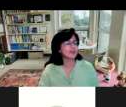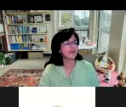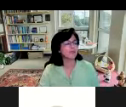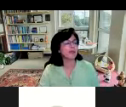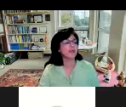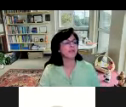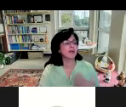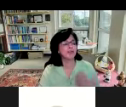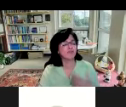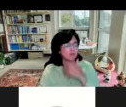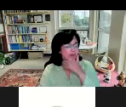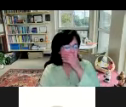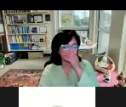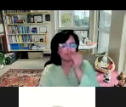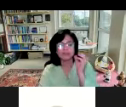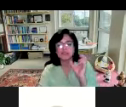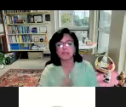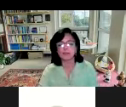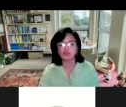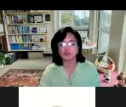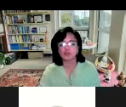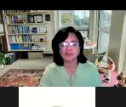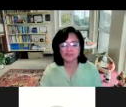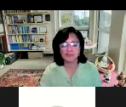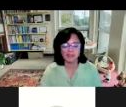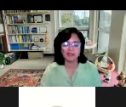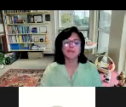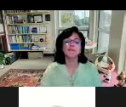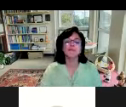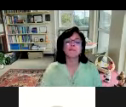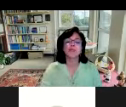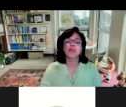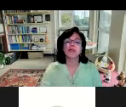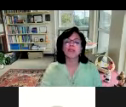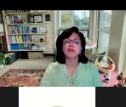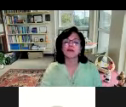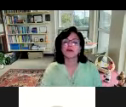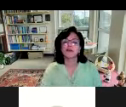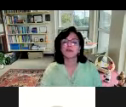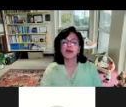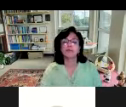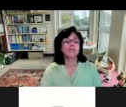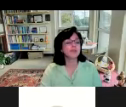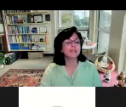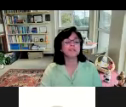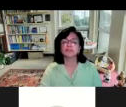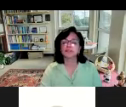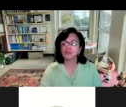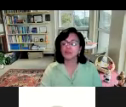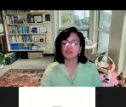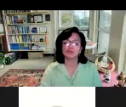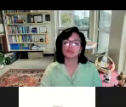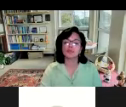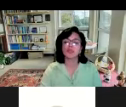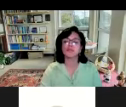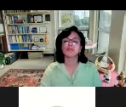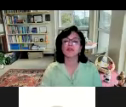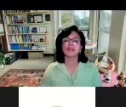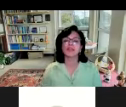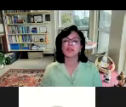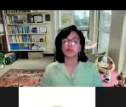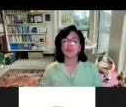my email and my information. You can take a picture of this slide. And please reach out to me